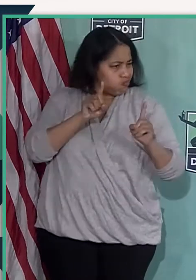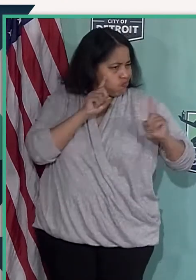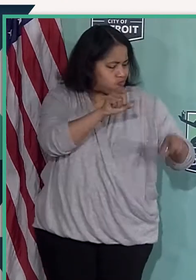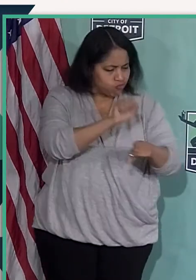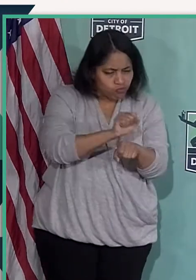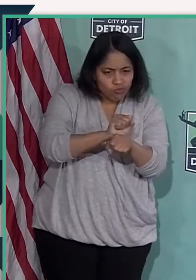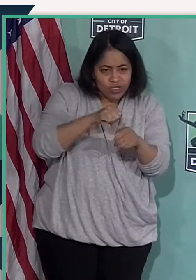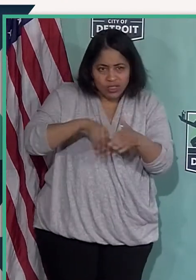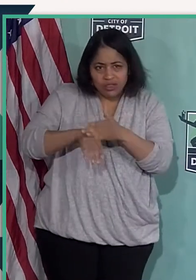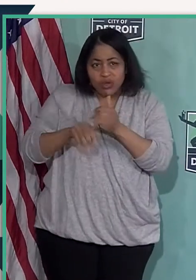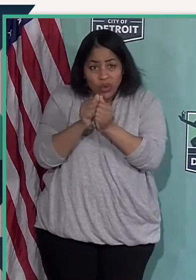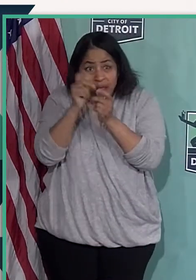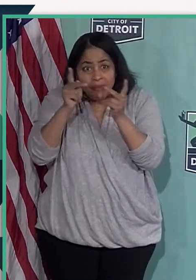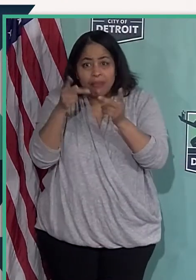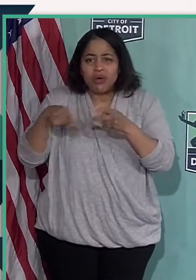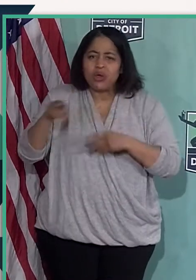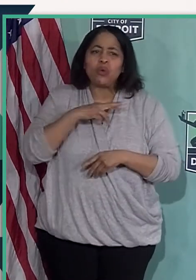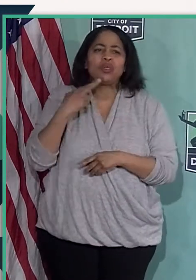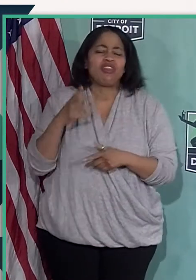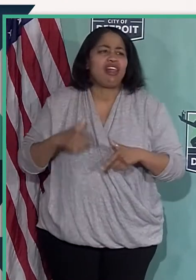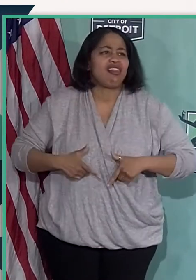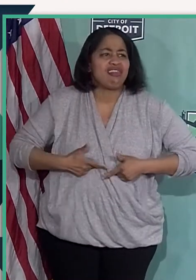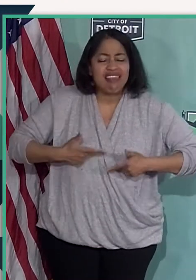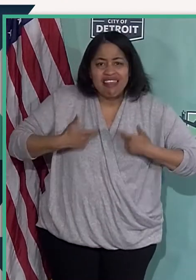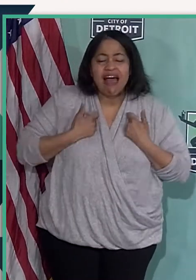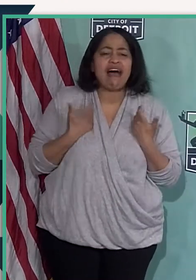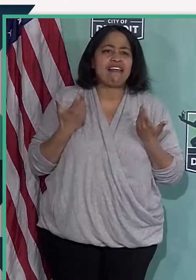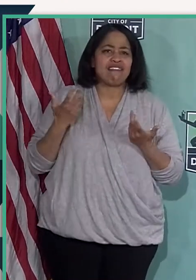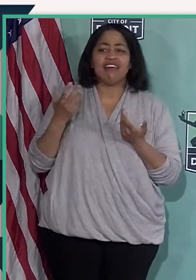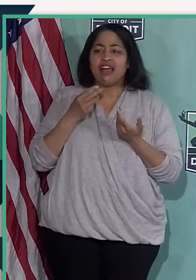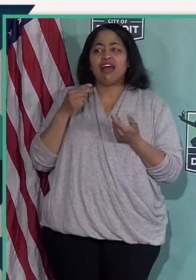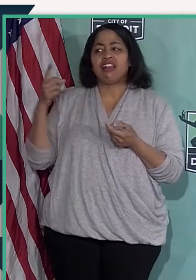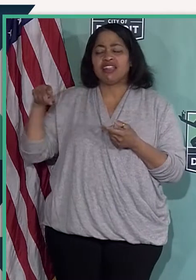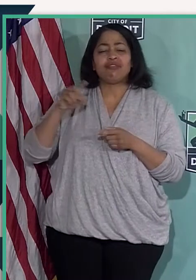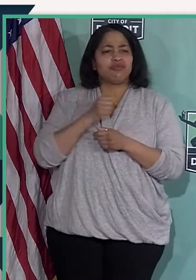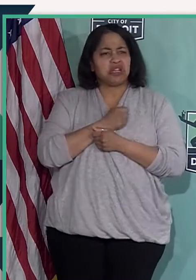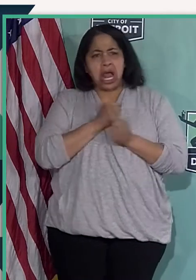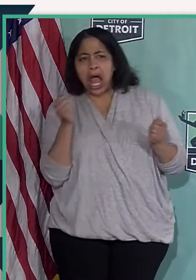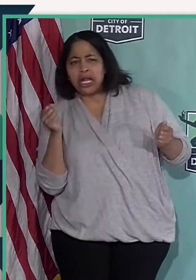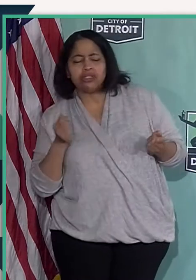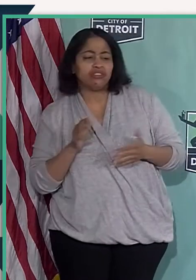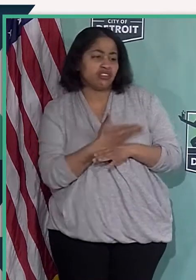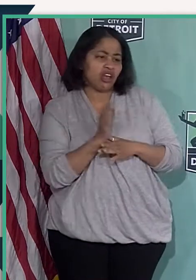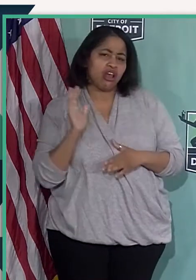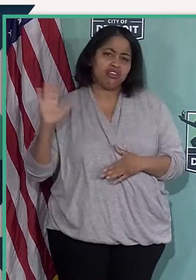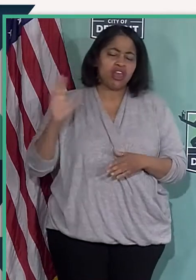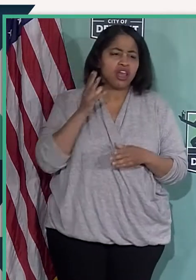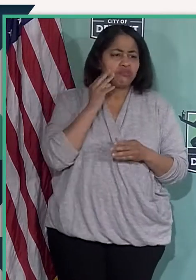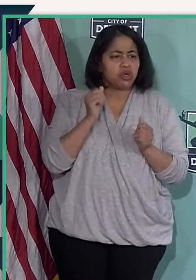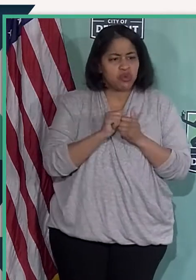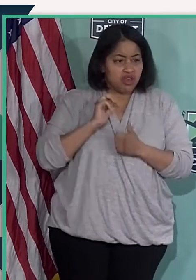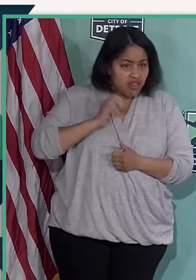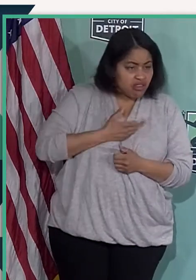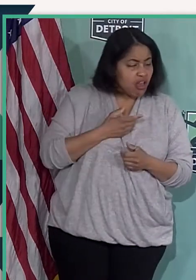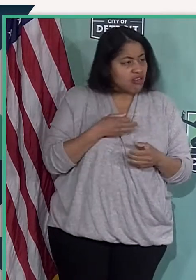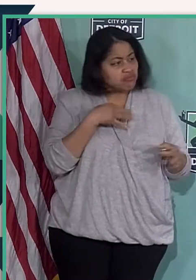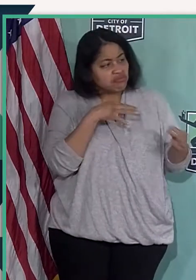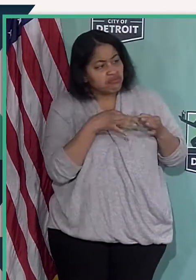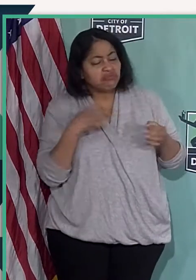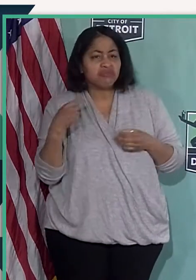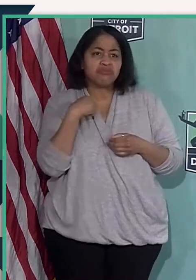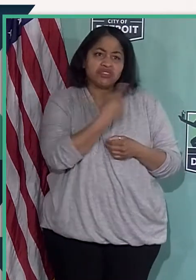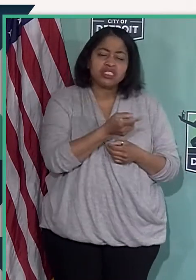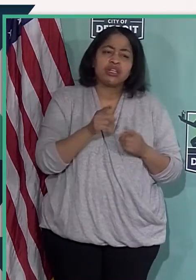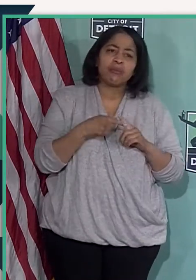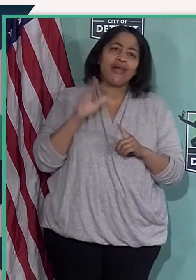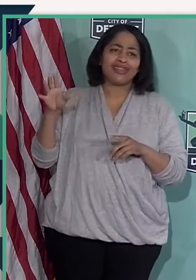the ones that risk their lives. And they have been very candid. They share their experiences with us. They share the sacrifices they make